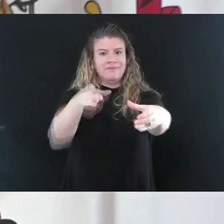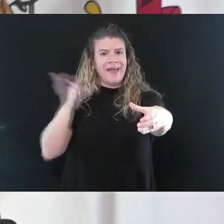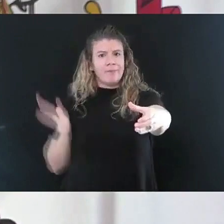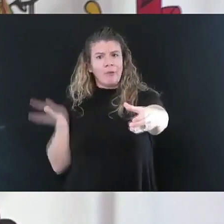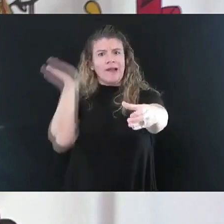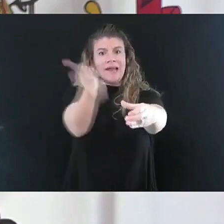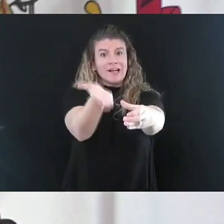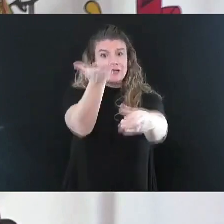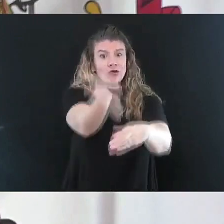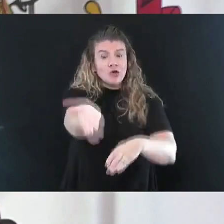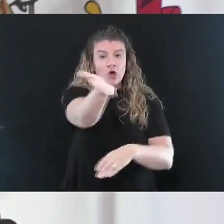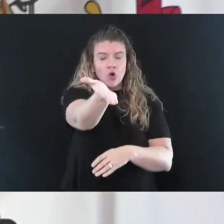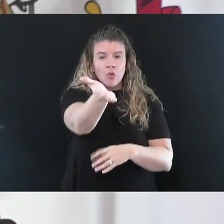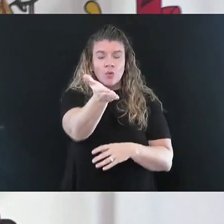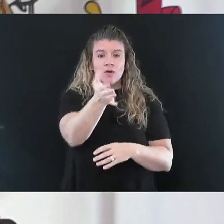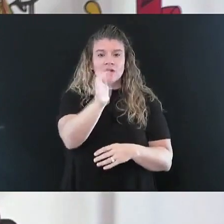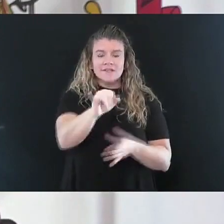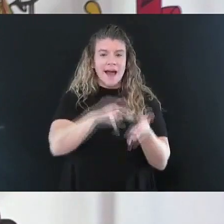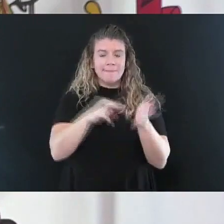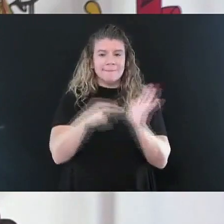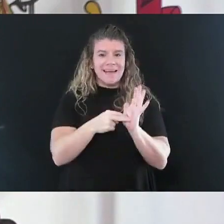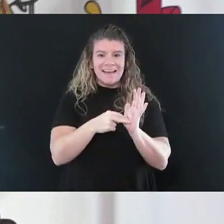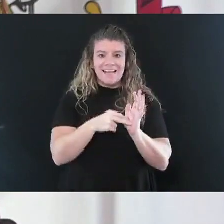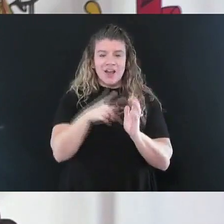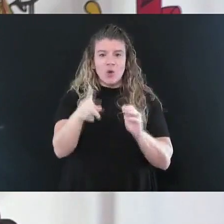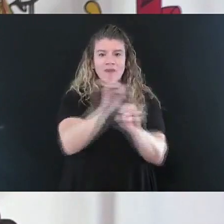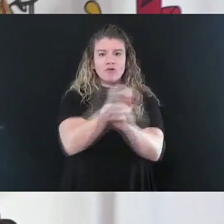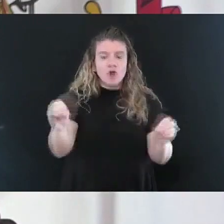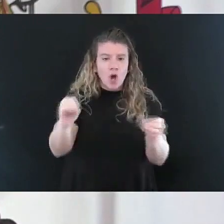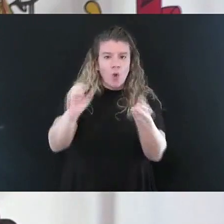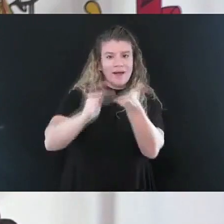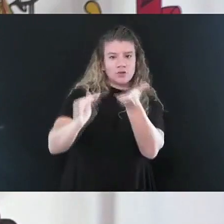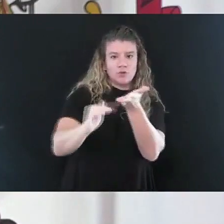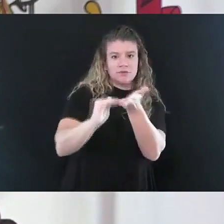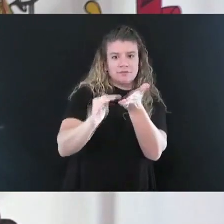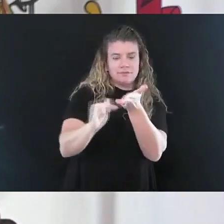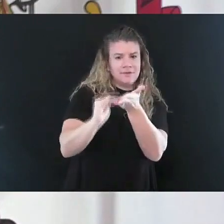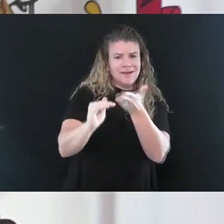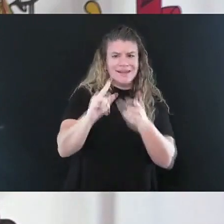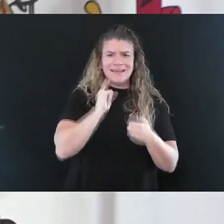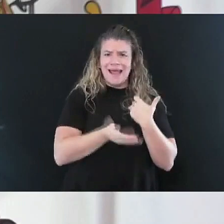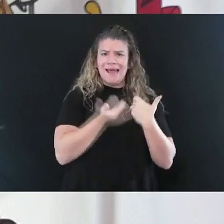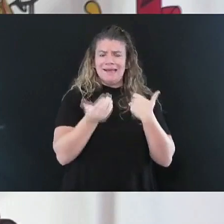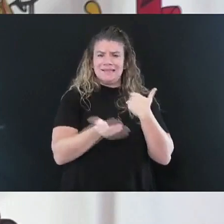absolutely not convenient, or convenient rather.